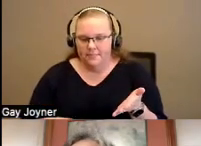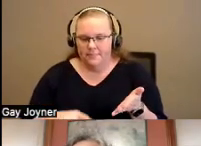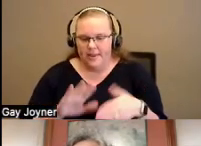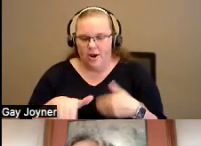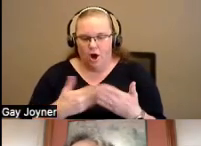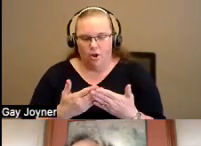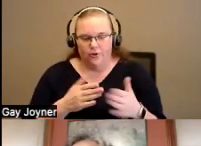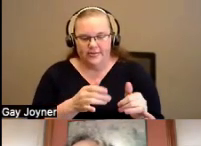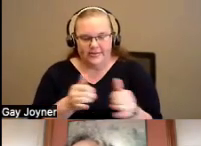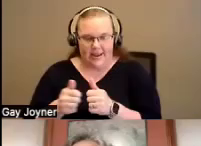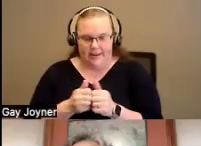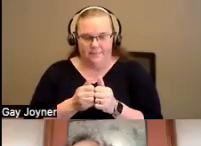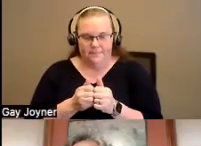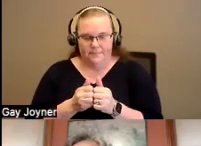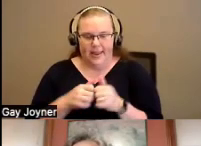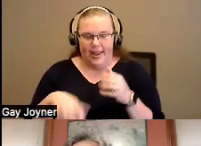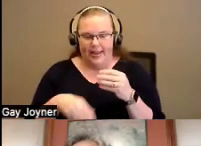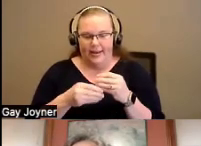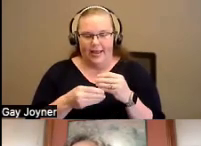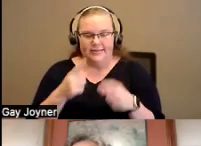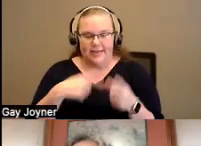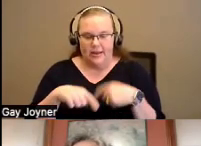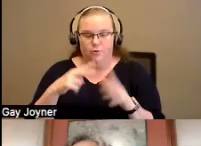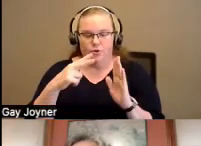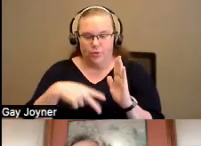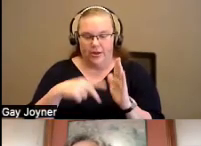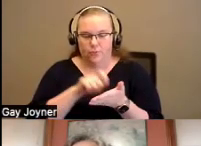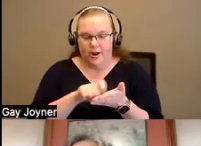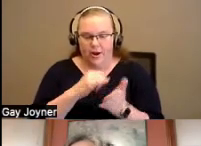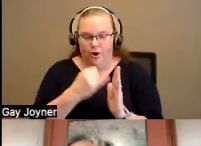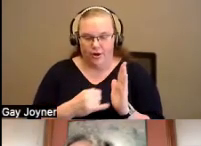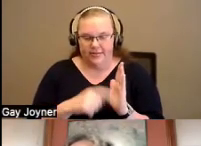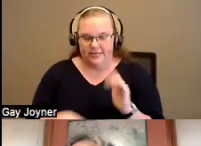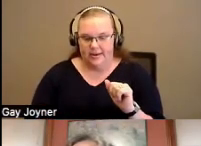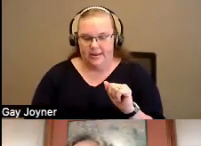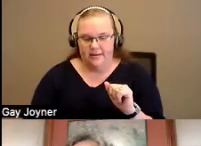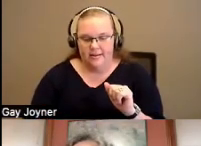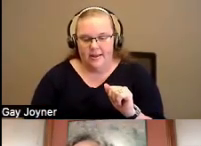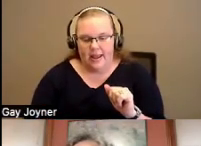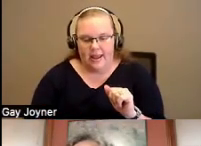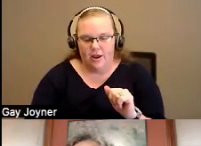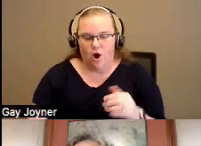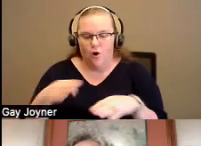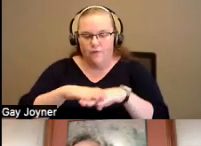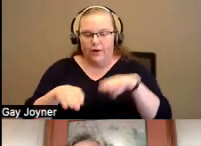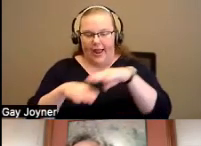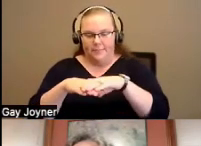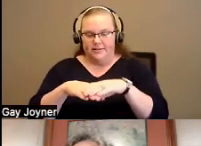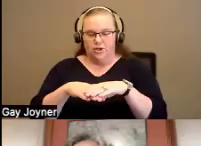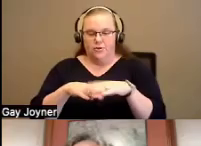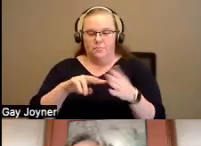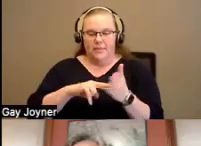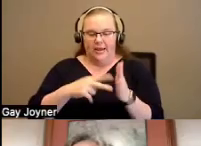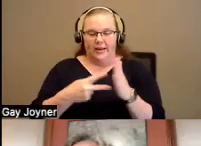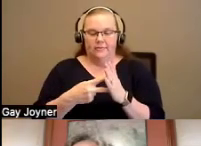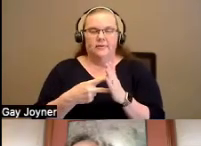um, and all are the same, and add sign language, read, write, art, and study. And it overlaps